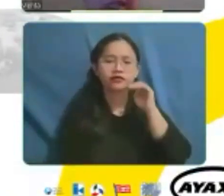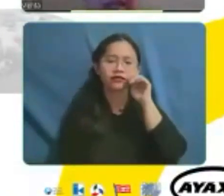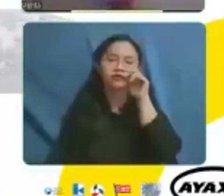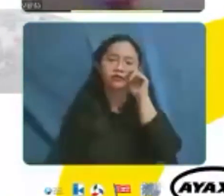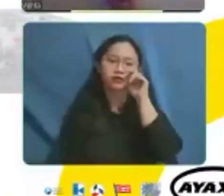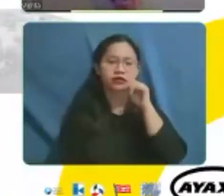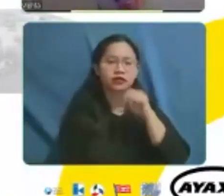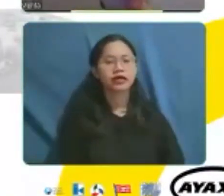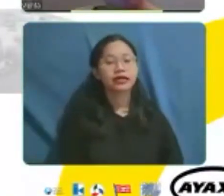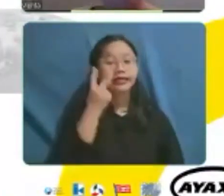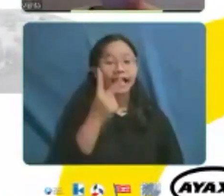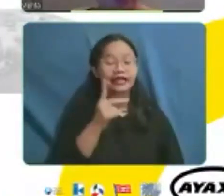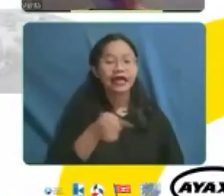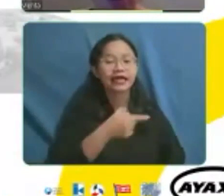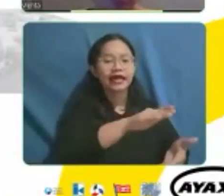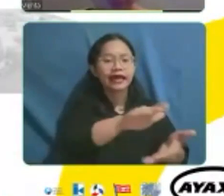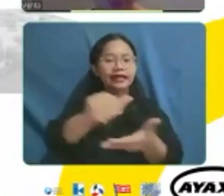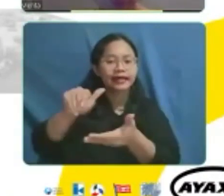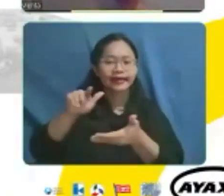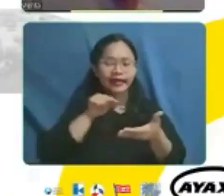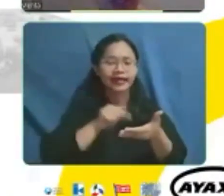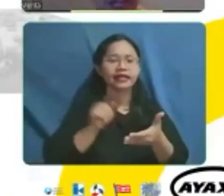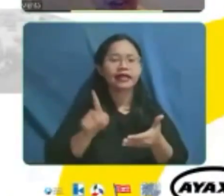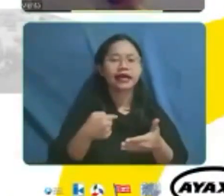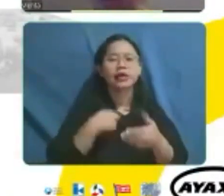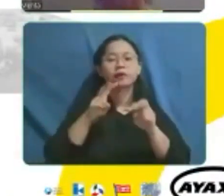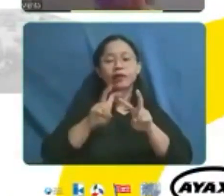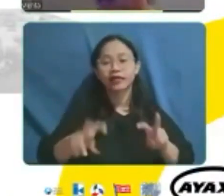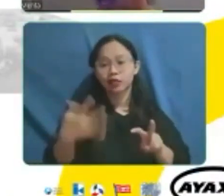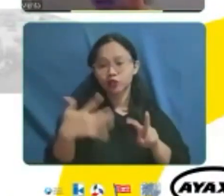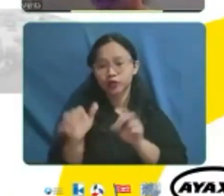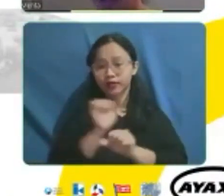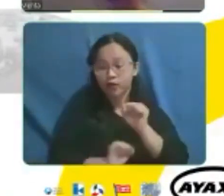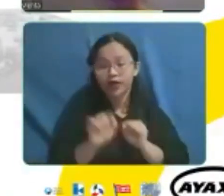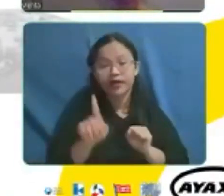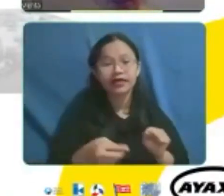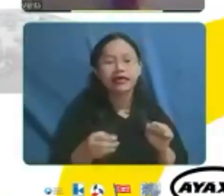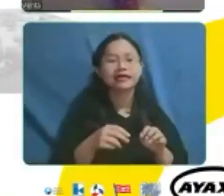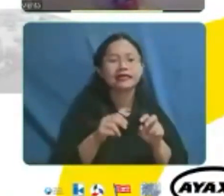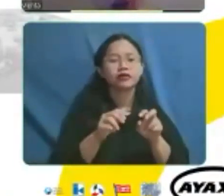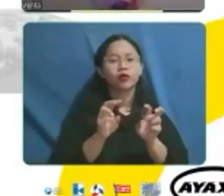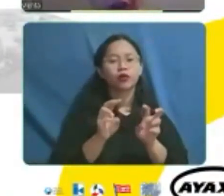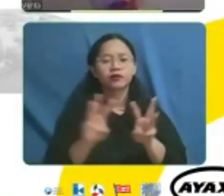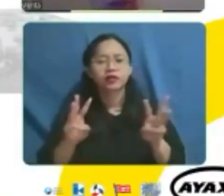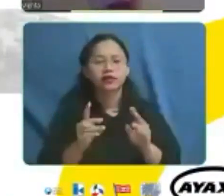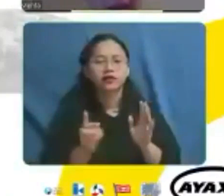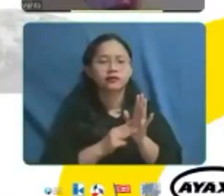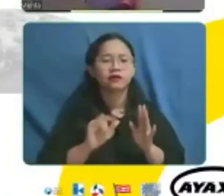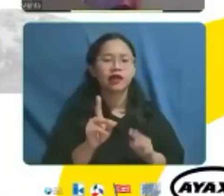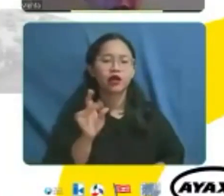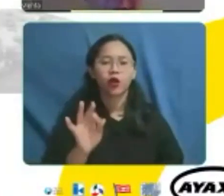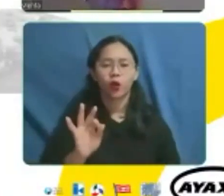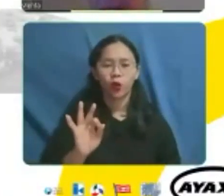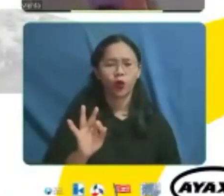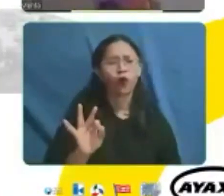level examples of real world solutions for clean air and health. And so I'm going to just talk you through some highlights